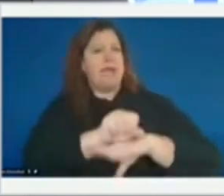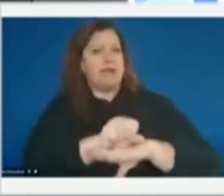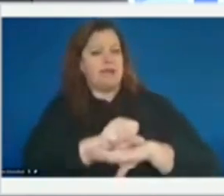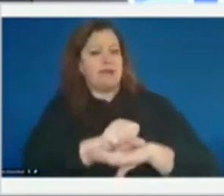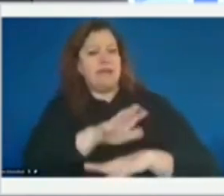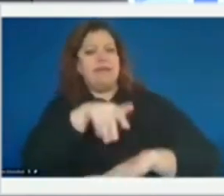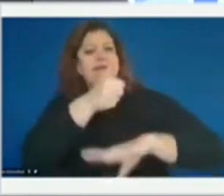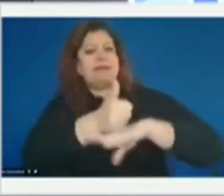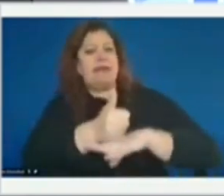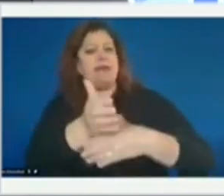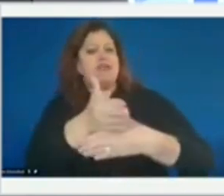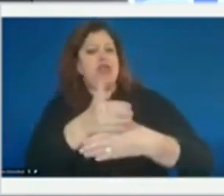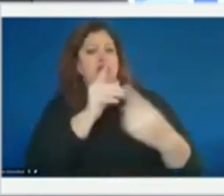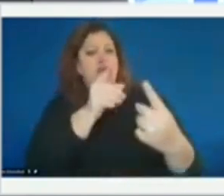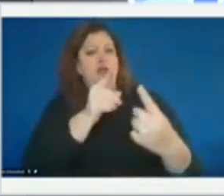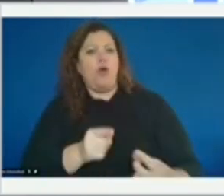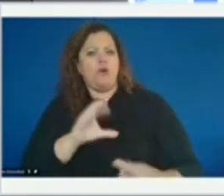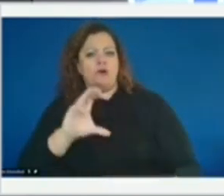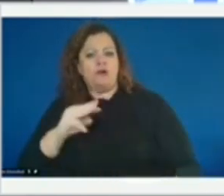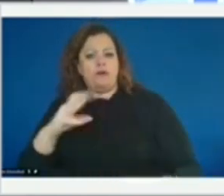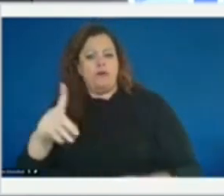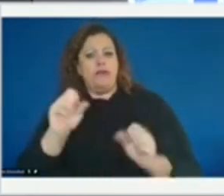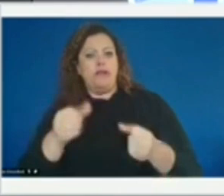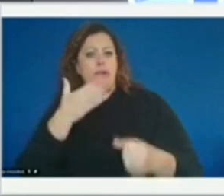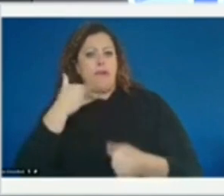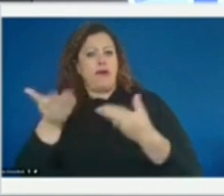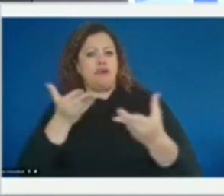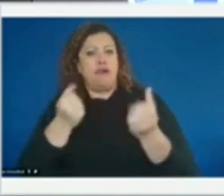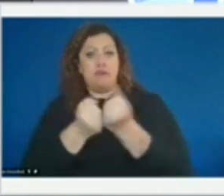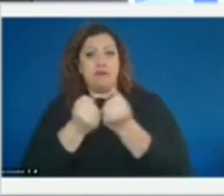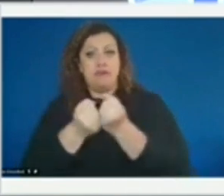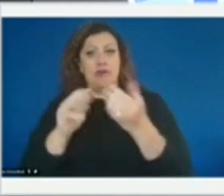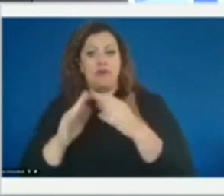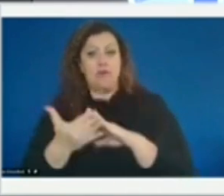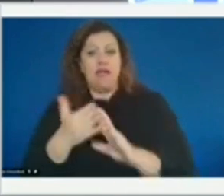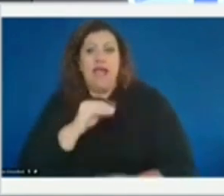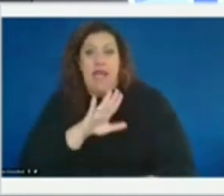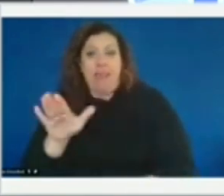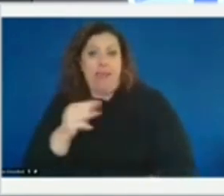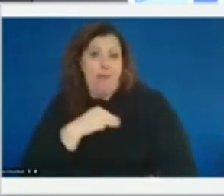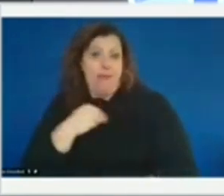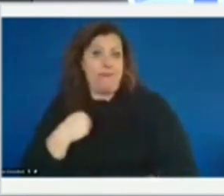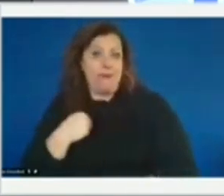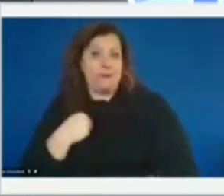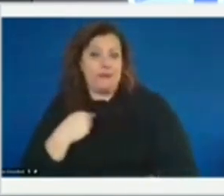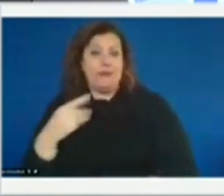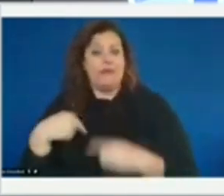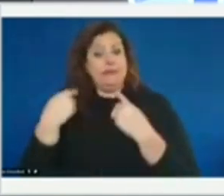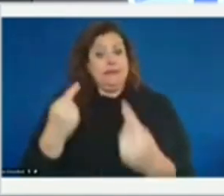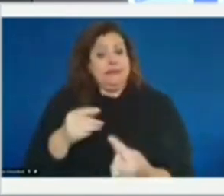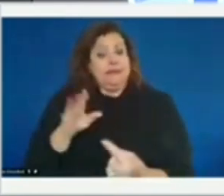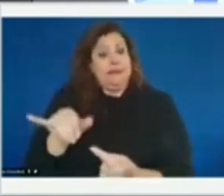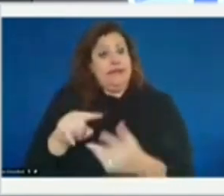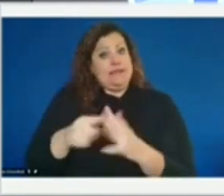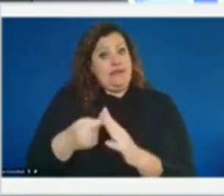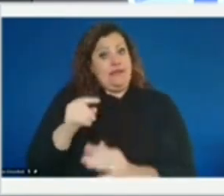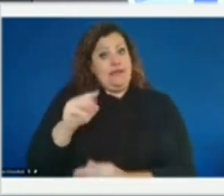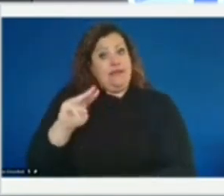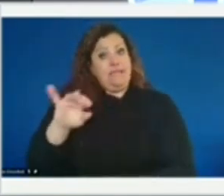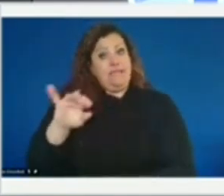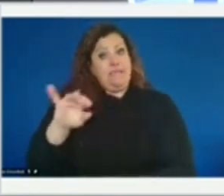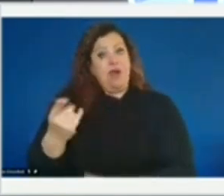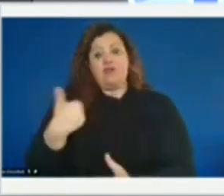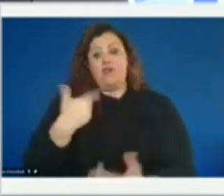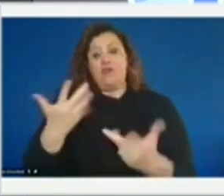goals, CMPD can better serve and support our community and its members. Since this initiative began in March, we've held multiple